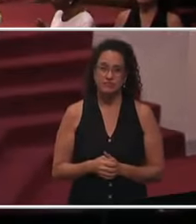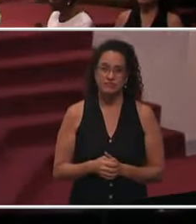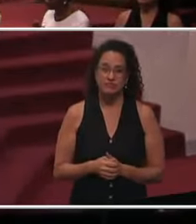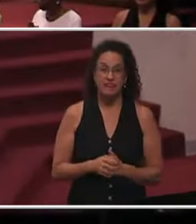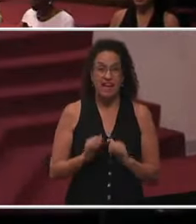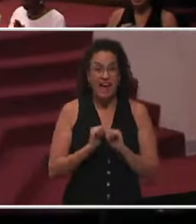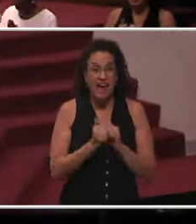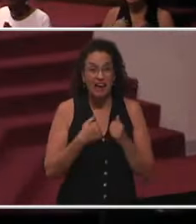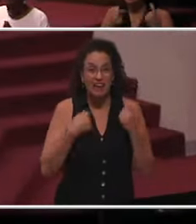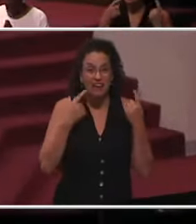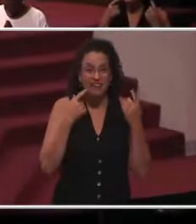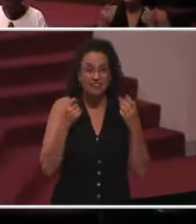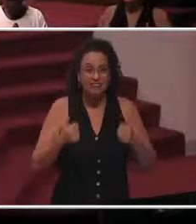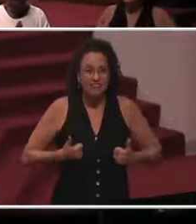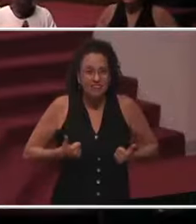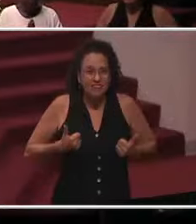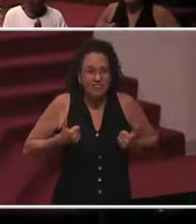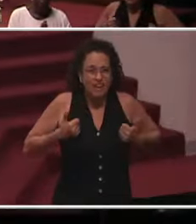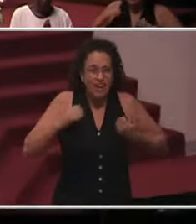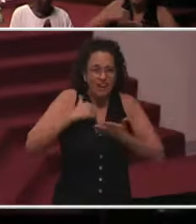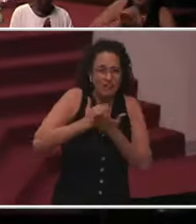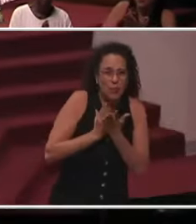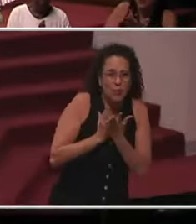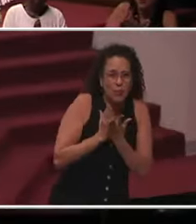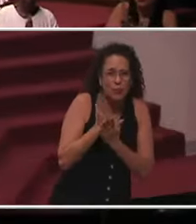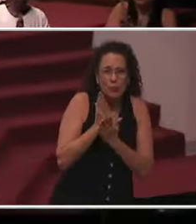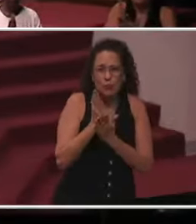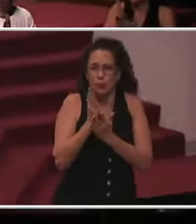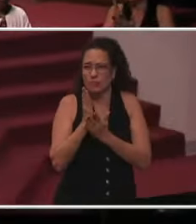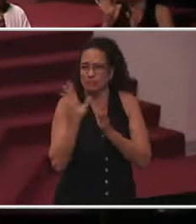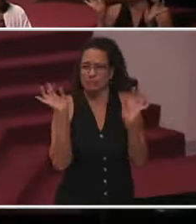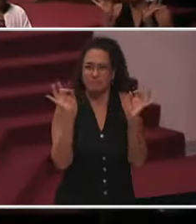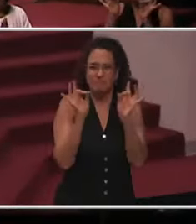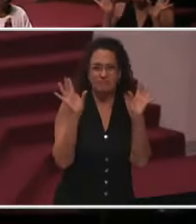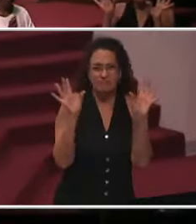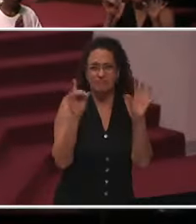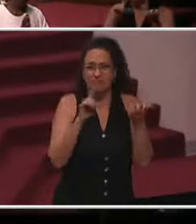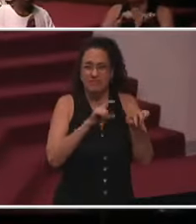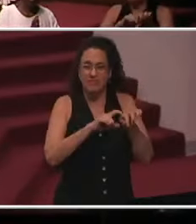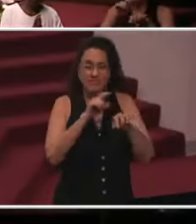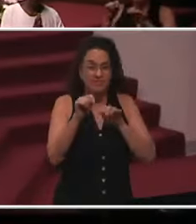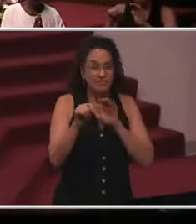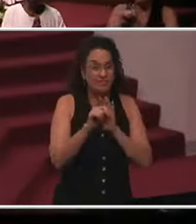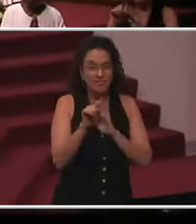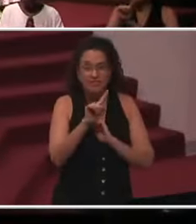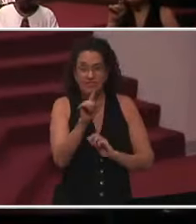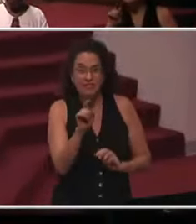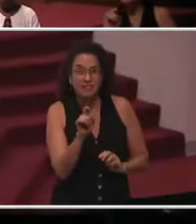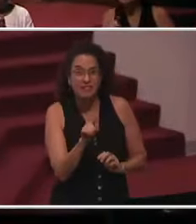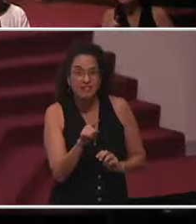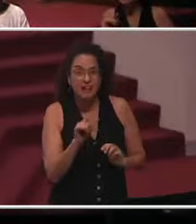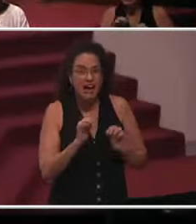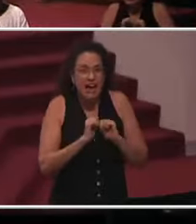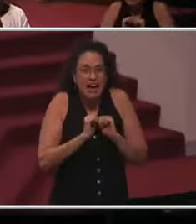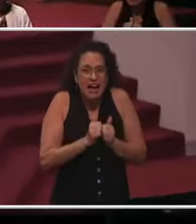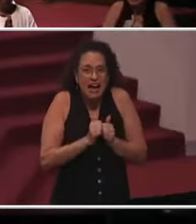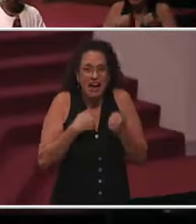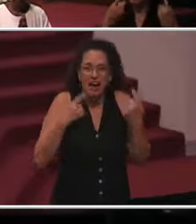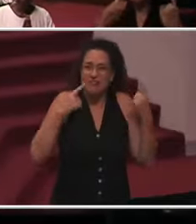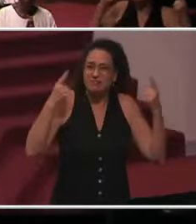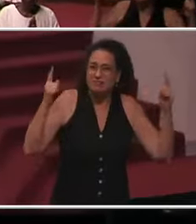How did I make it through the storm? How did I make it through